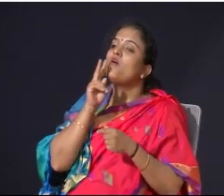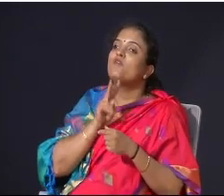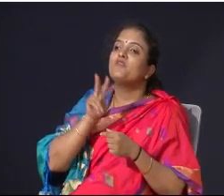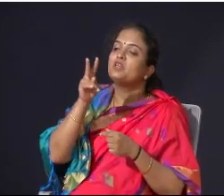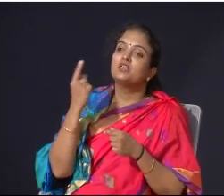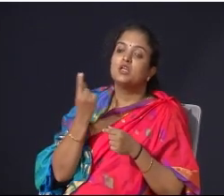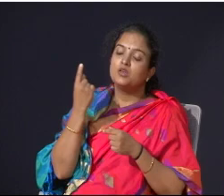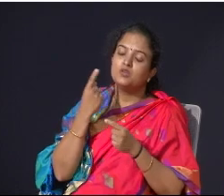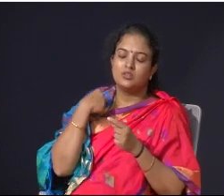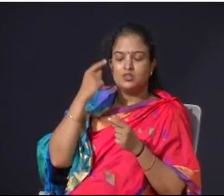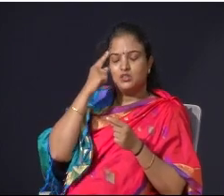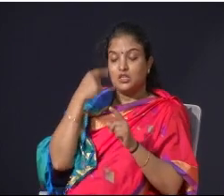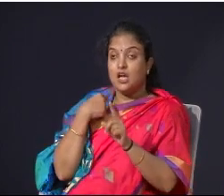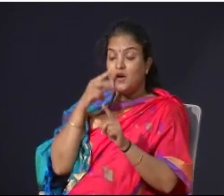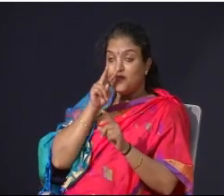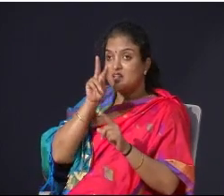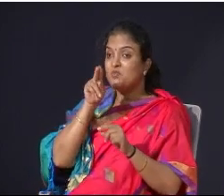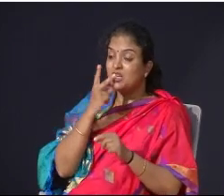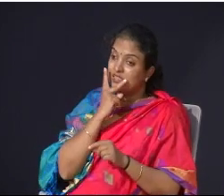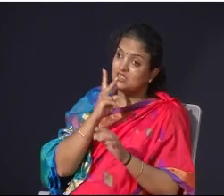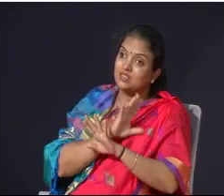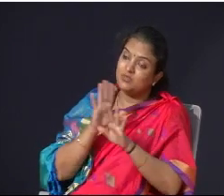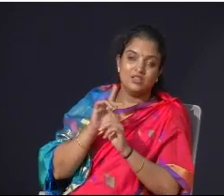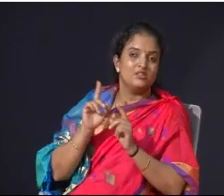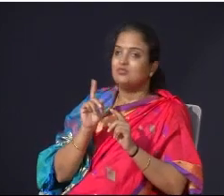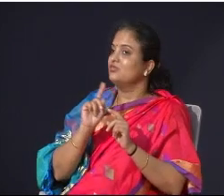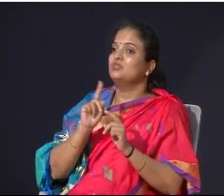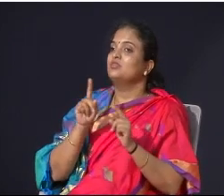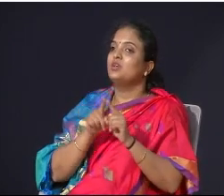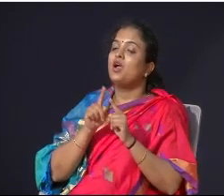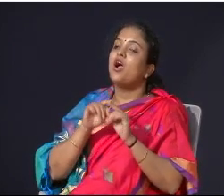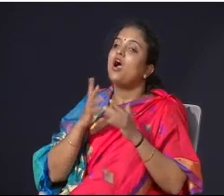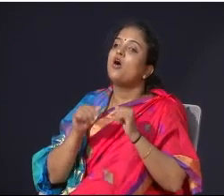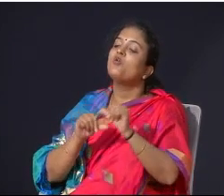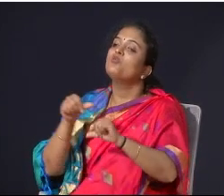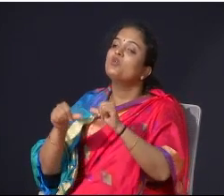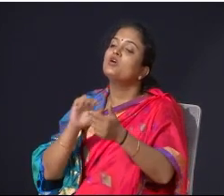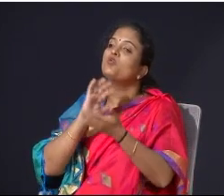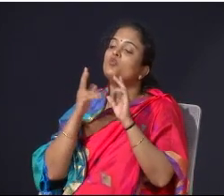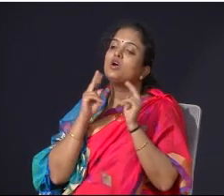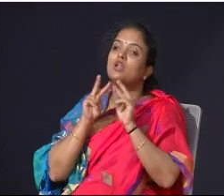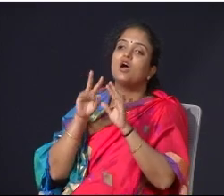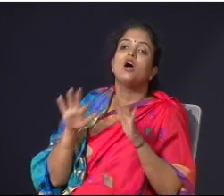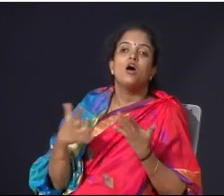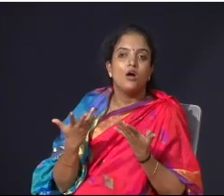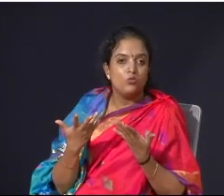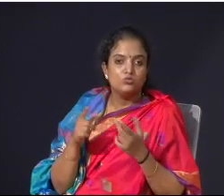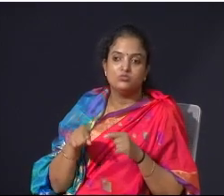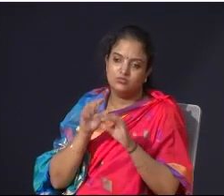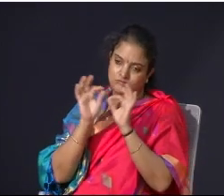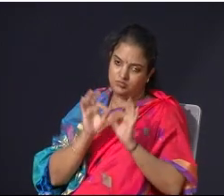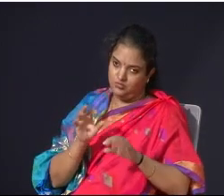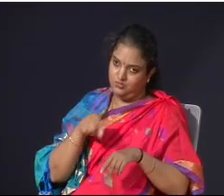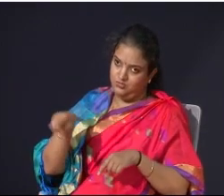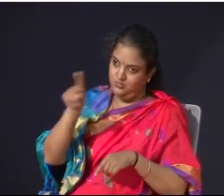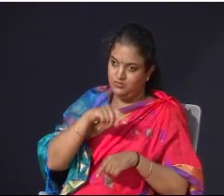isn't about sight, but about how we process and interact with the world. So get ready to be